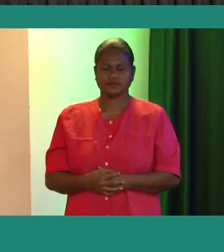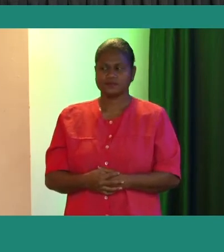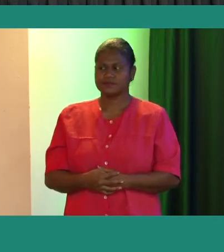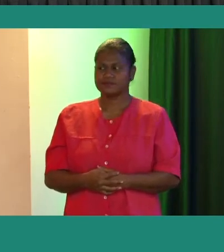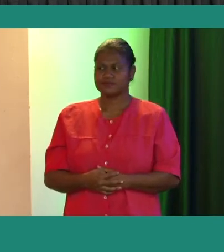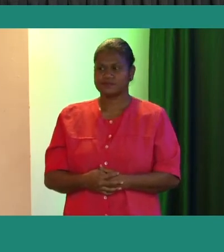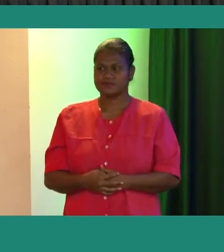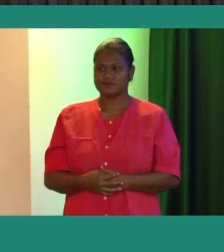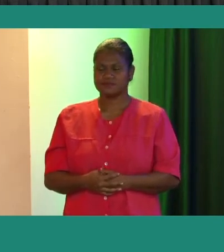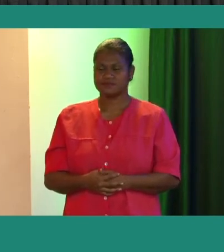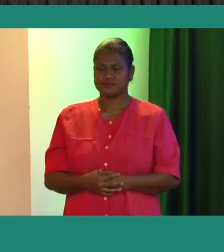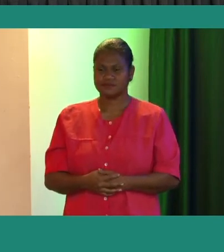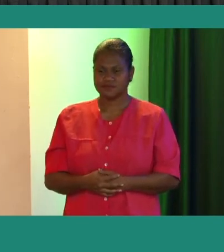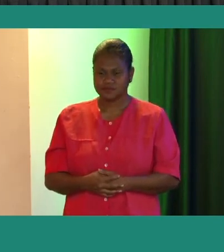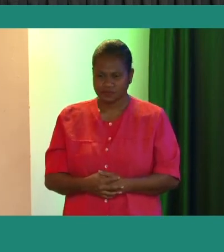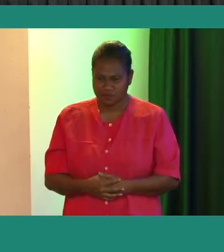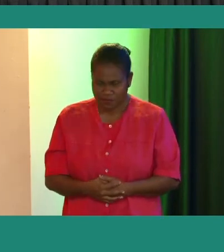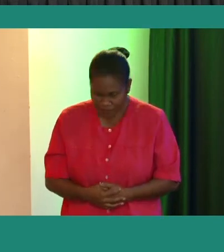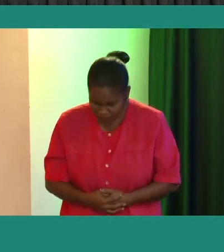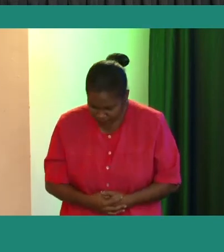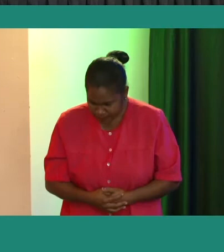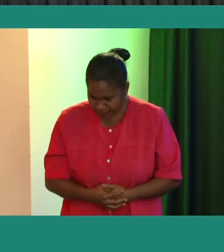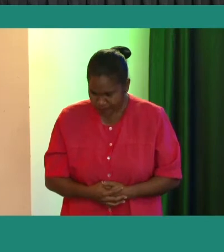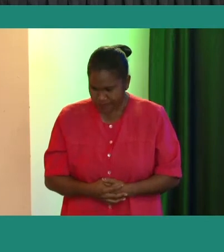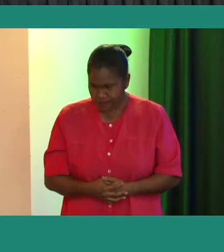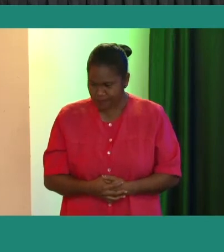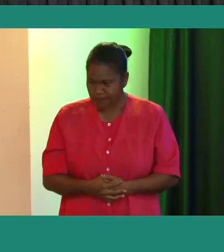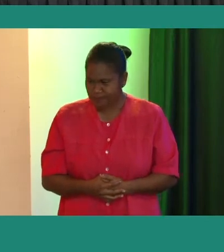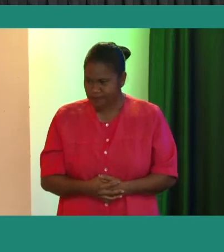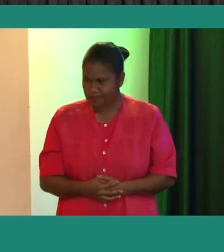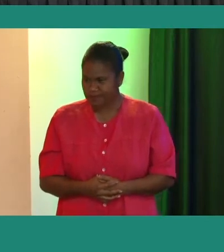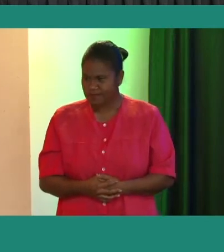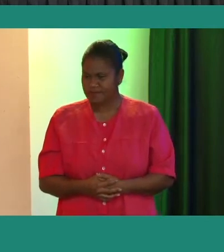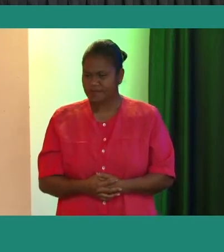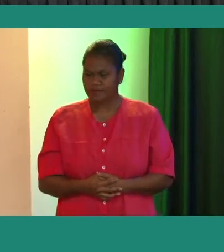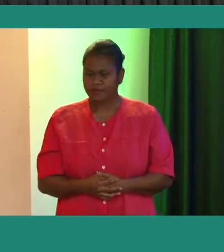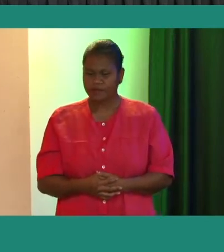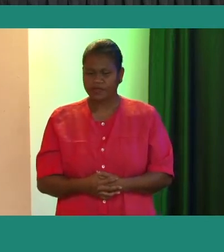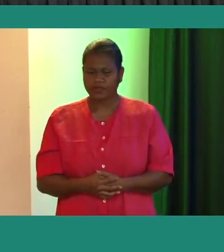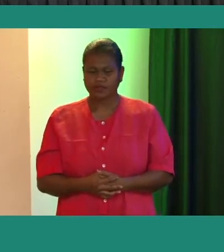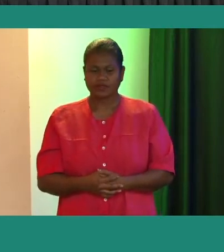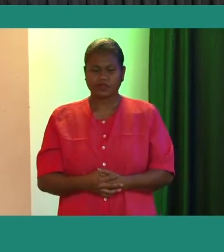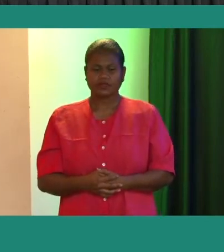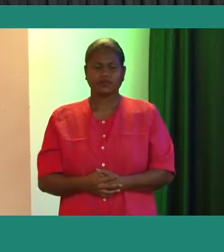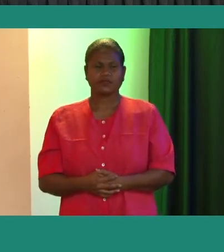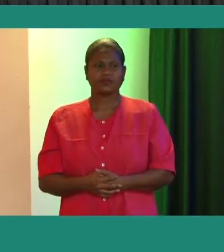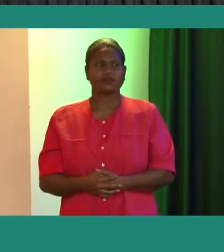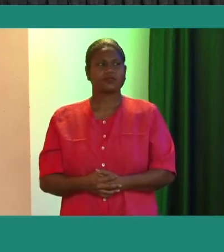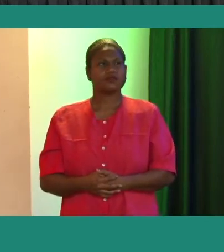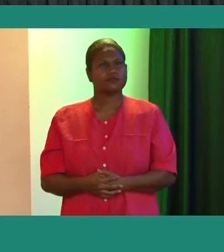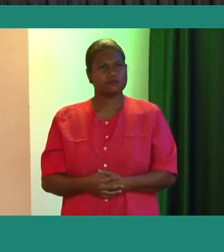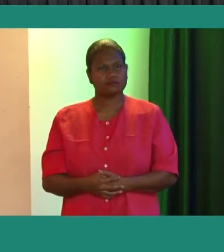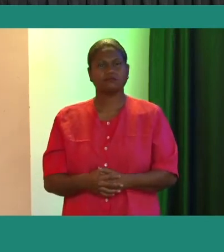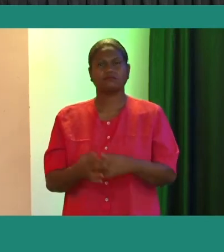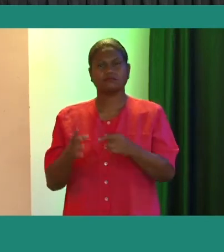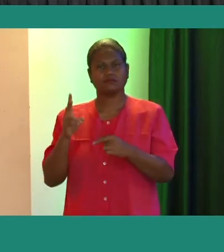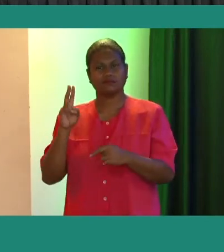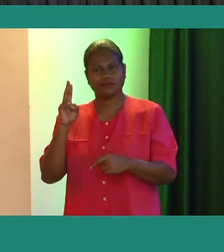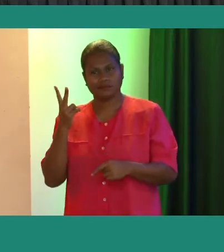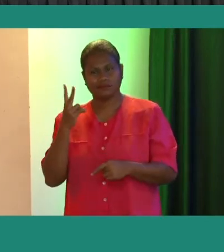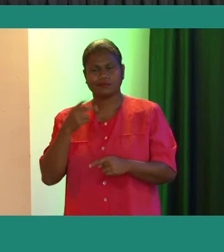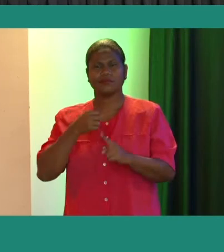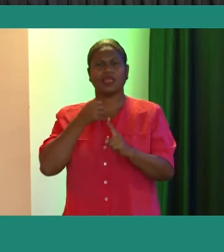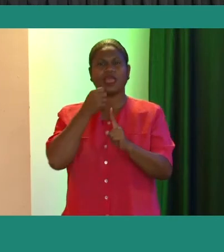a sensitization and mainstream program. And then the second one is the male advocacy network